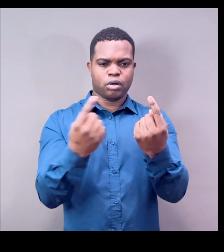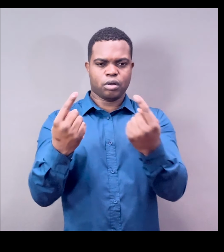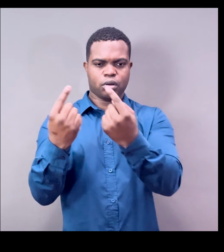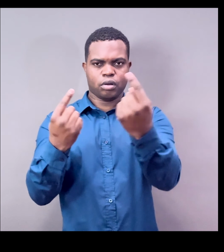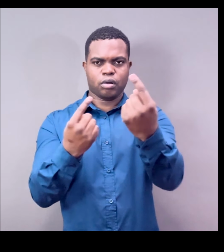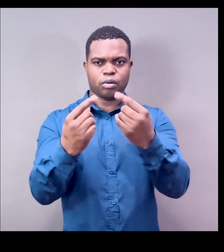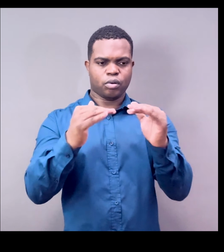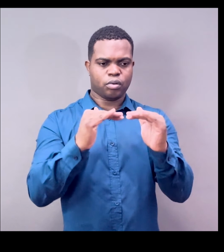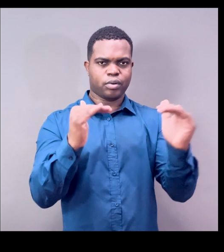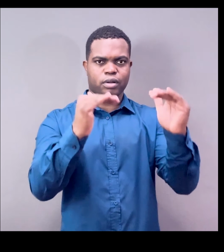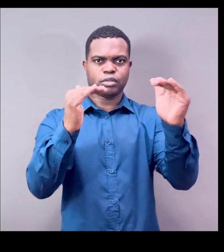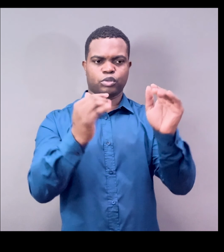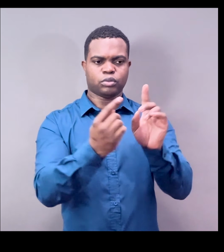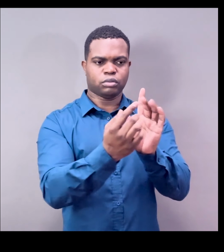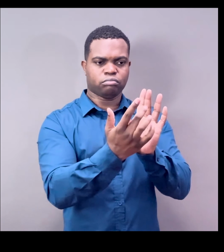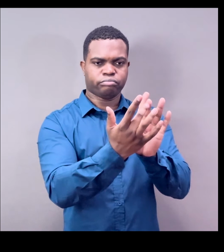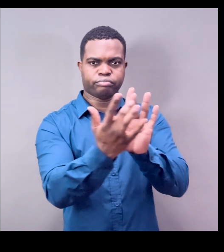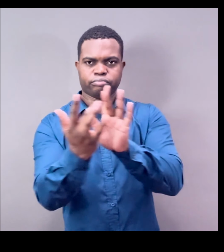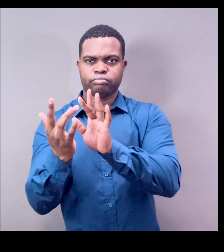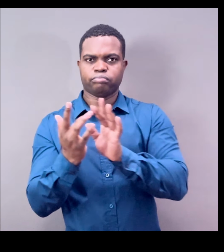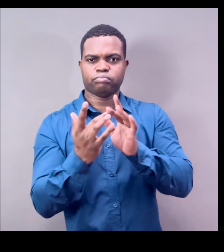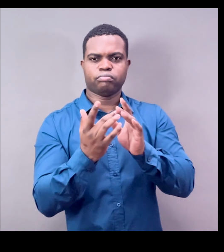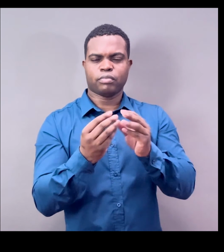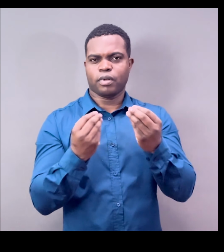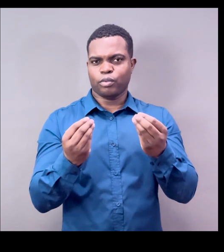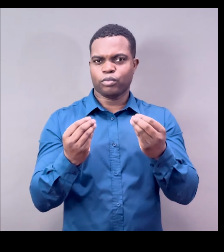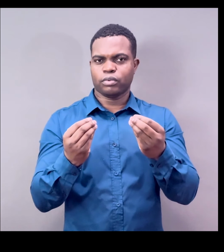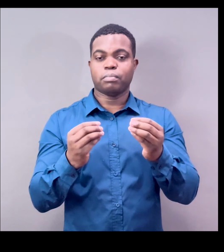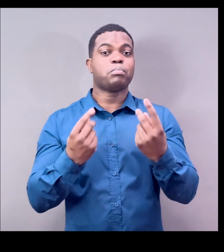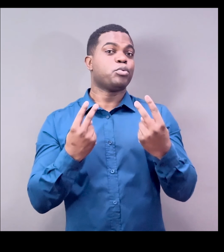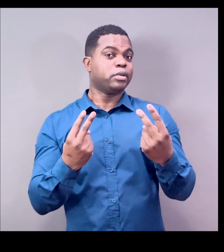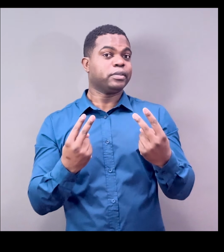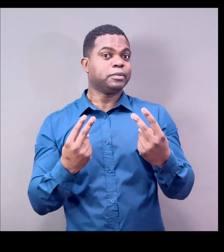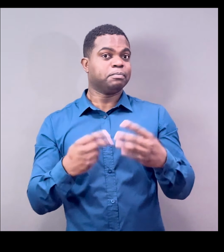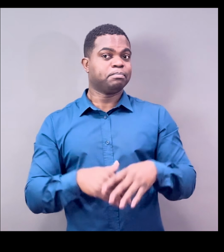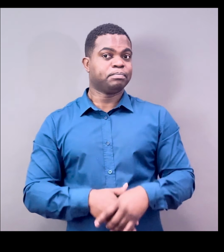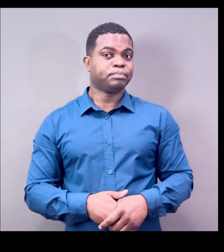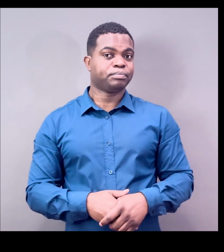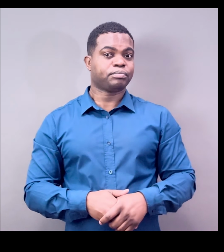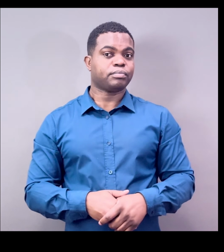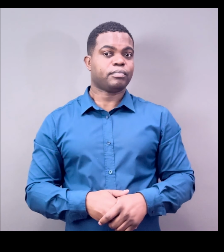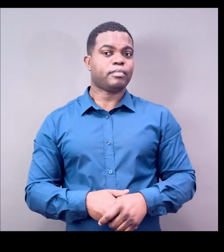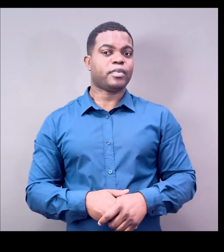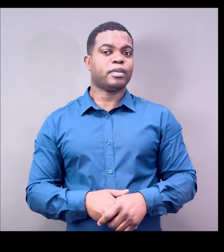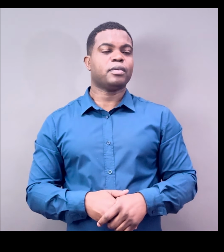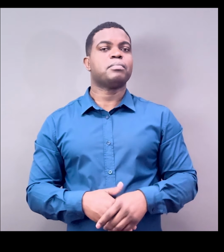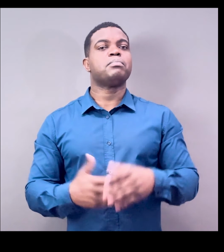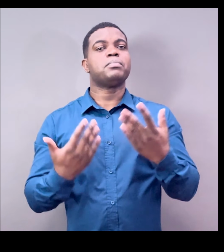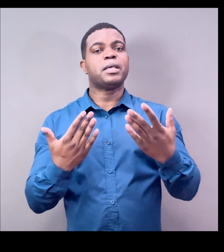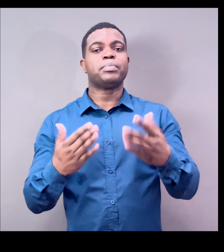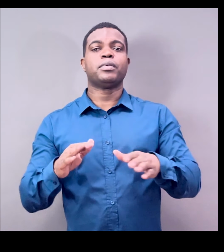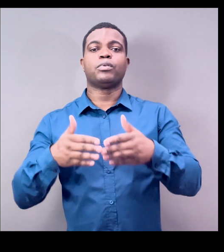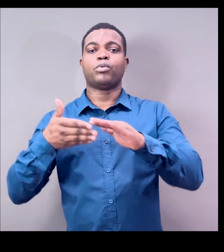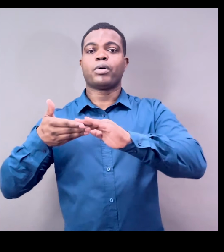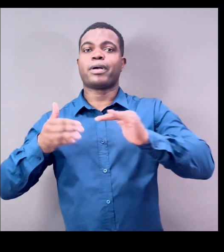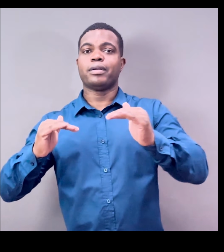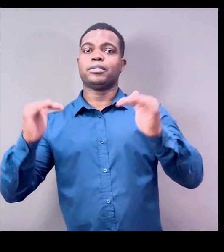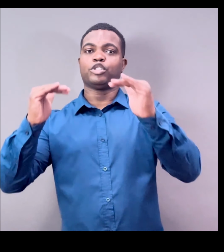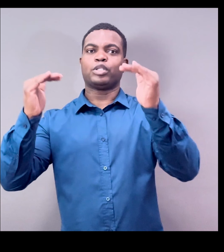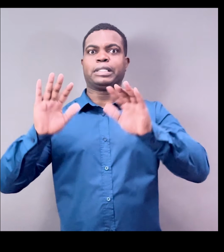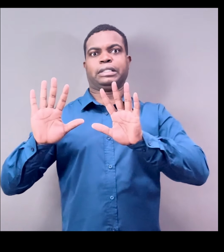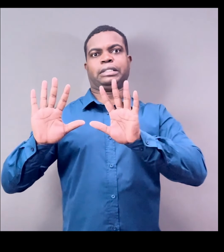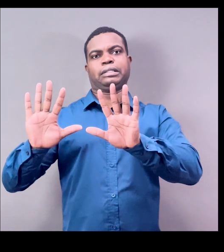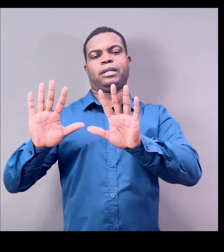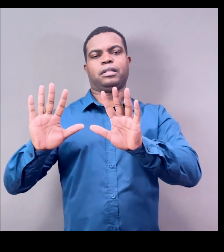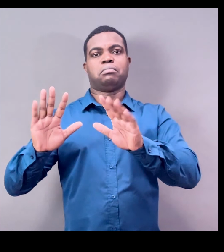stakeholders individually. So if we have 5 or 10 organizations